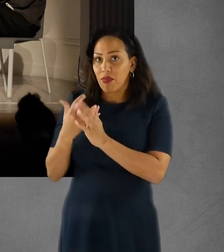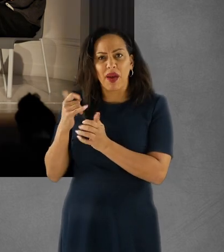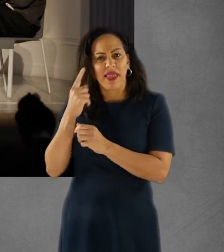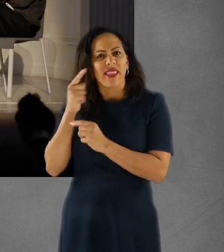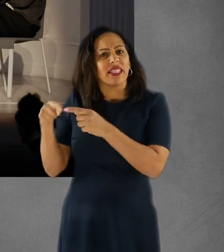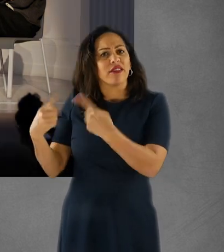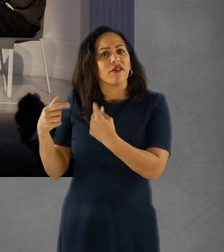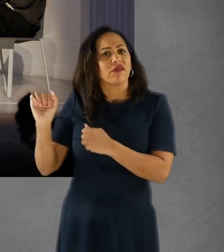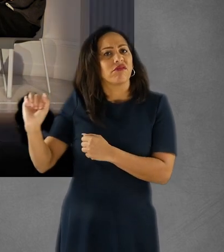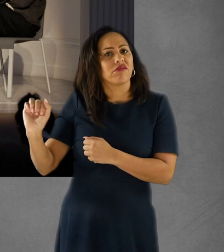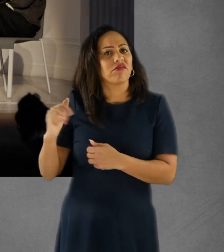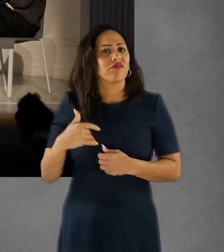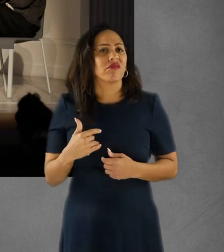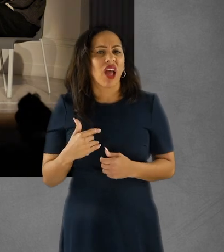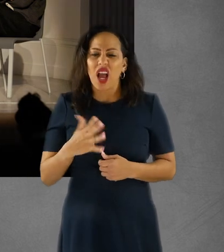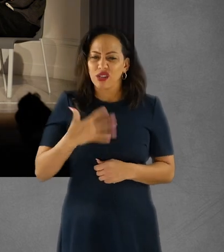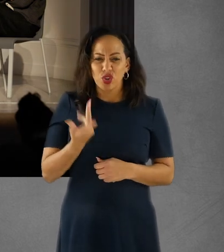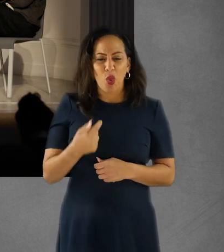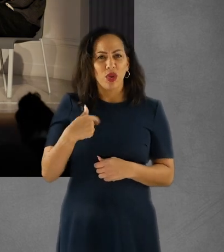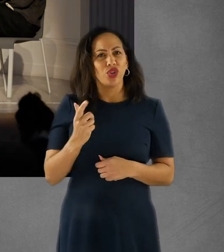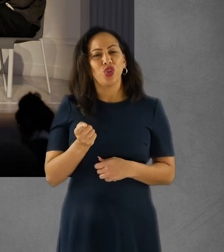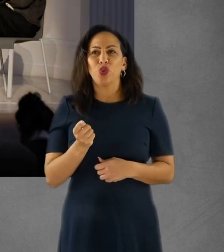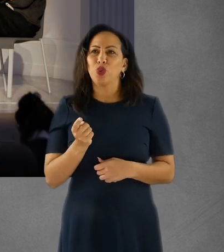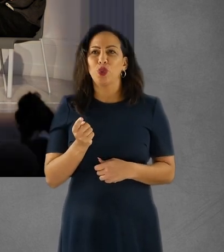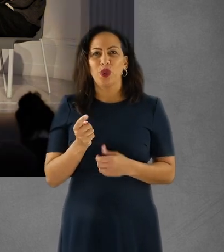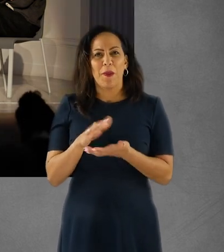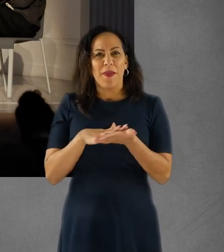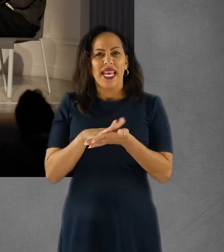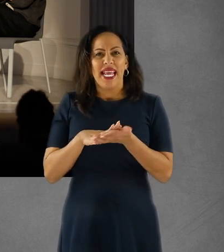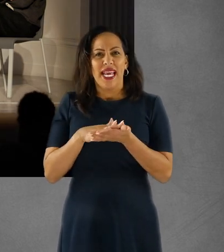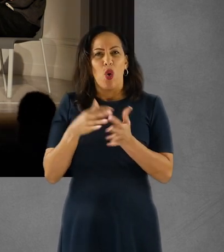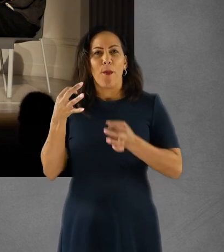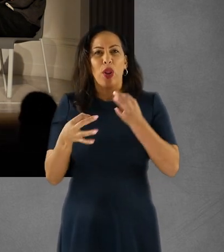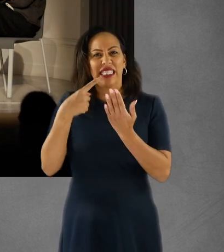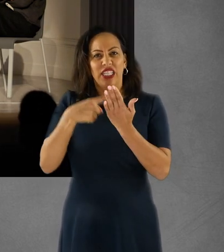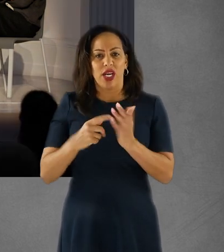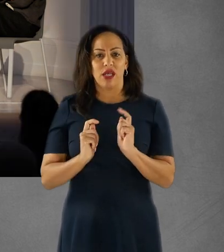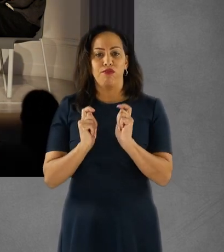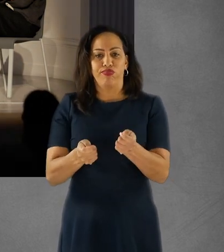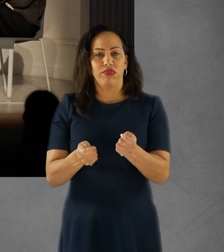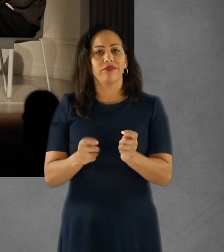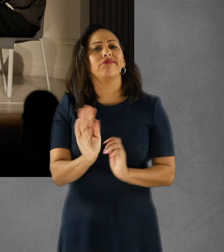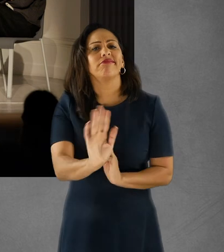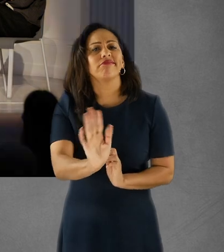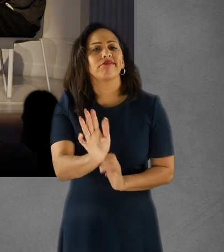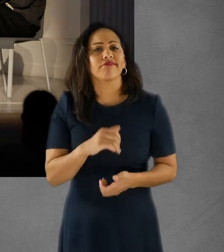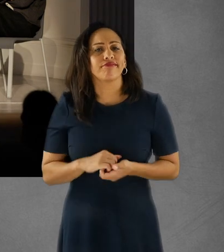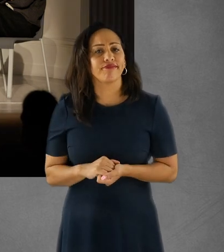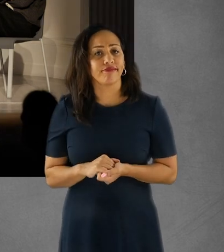political agenda to this. I prefer that it is viewed in a much more open way. I